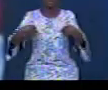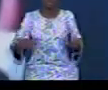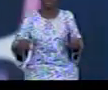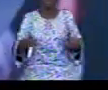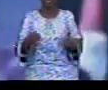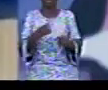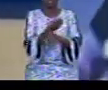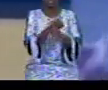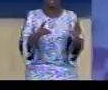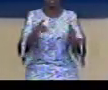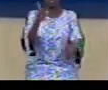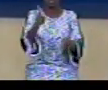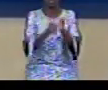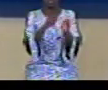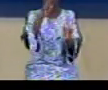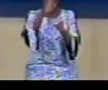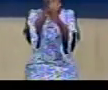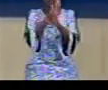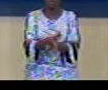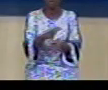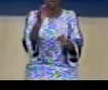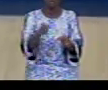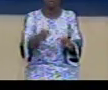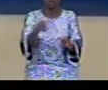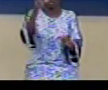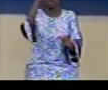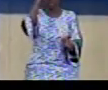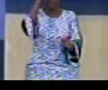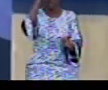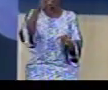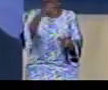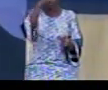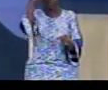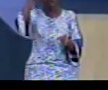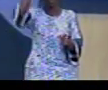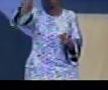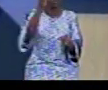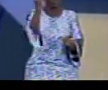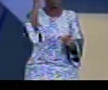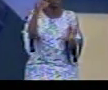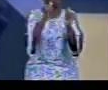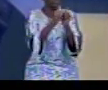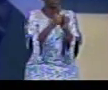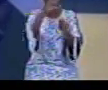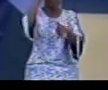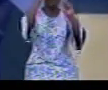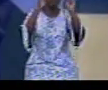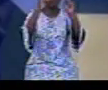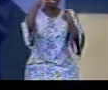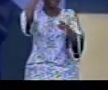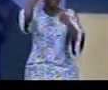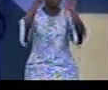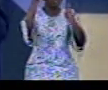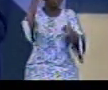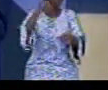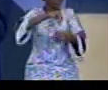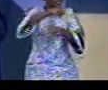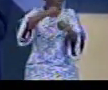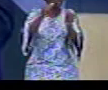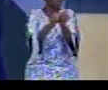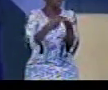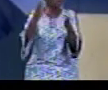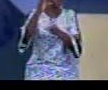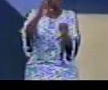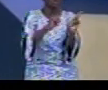was with him. He was anointed of the Holy Ghost. Then he went about doing